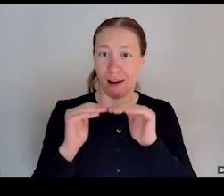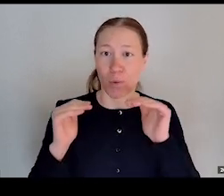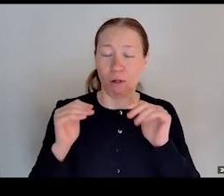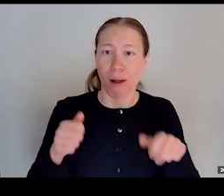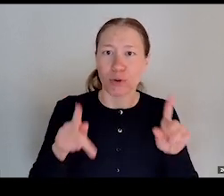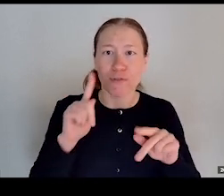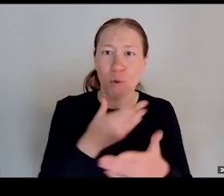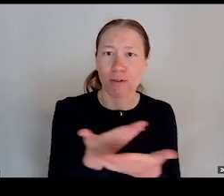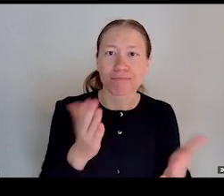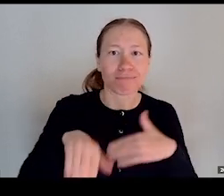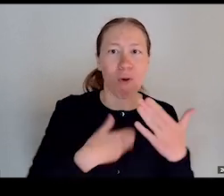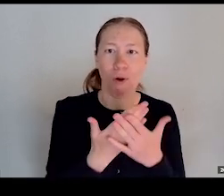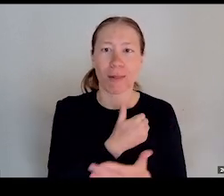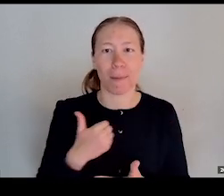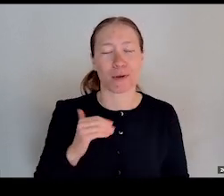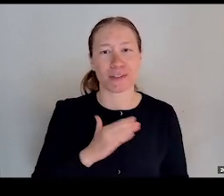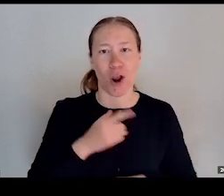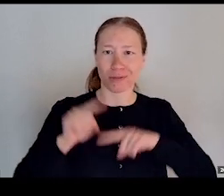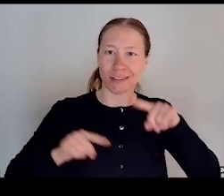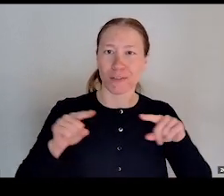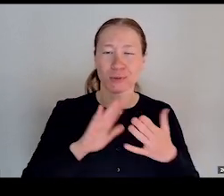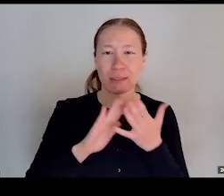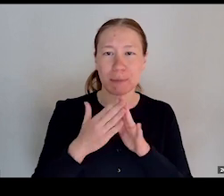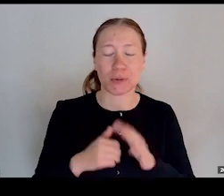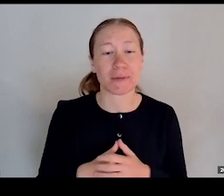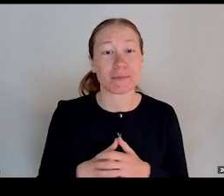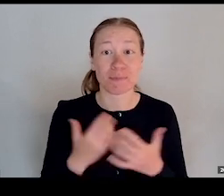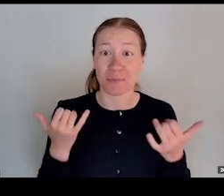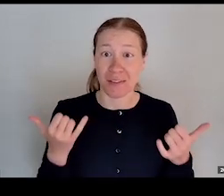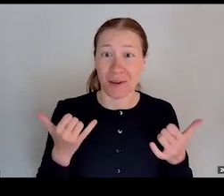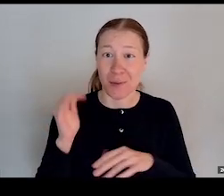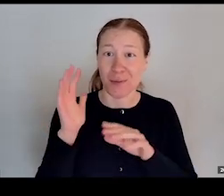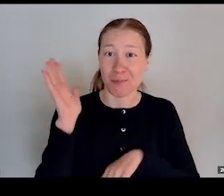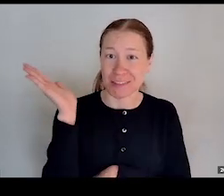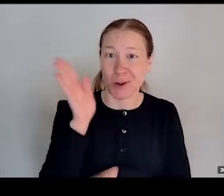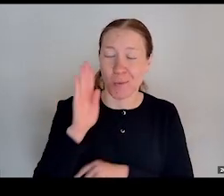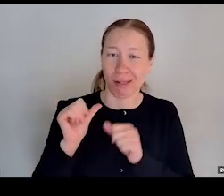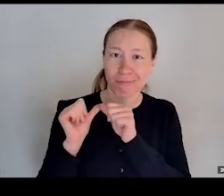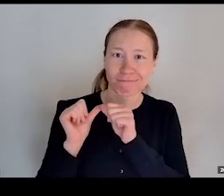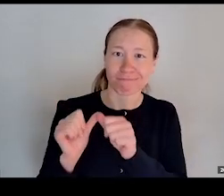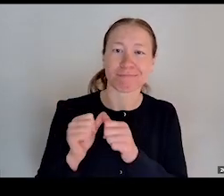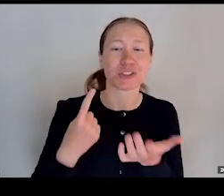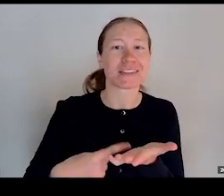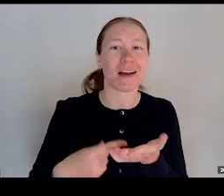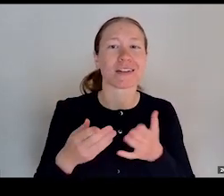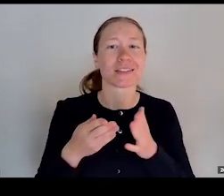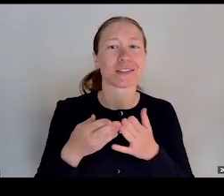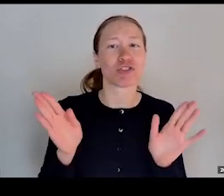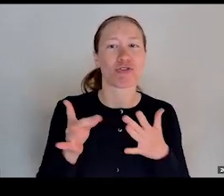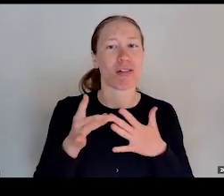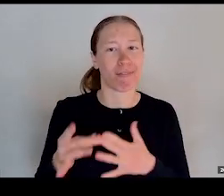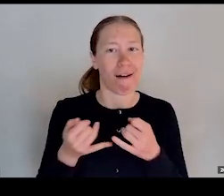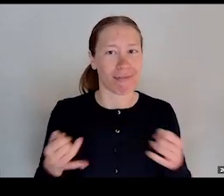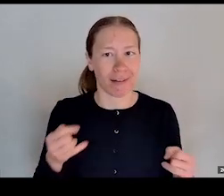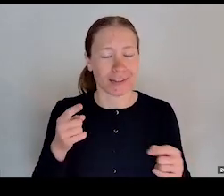for all members of our diverse community. So throughout this presentation, I'm going to talk about general guidelines as it applies to the